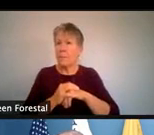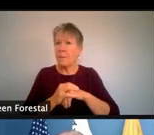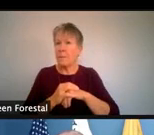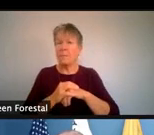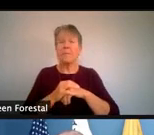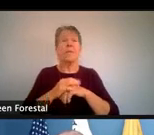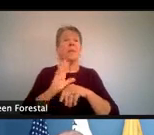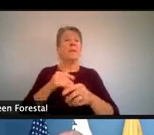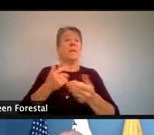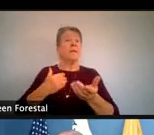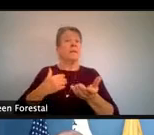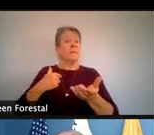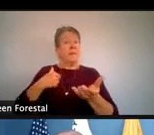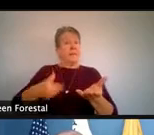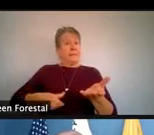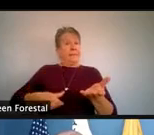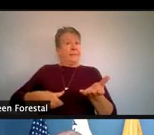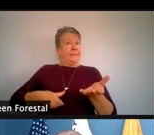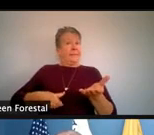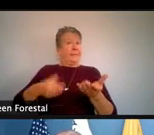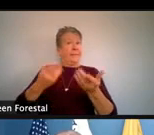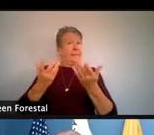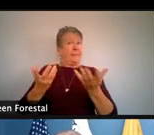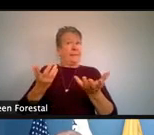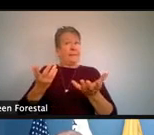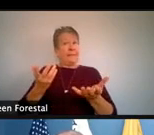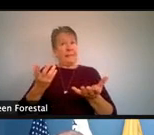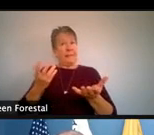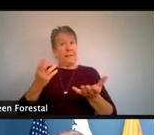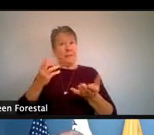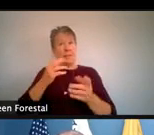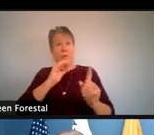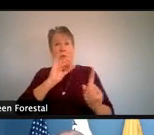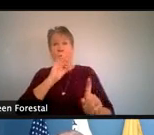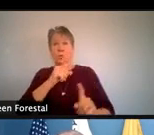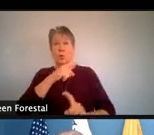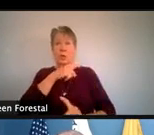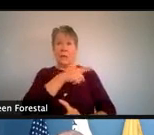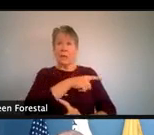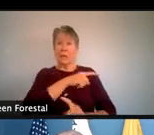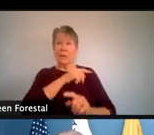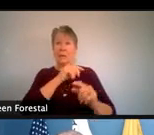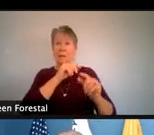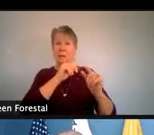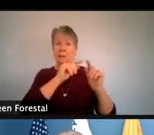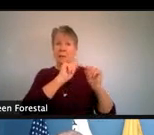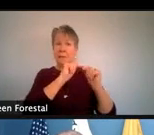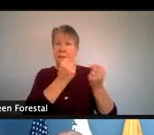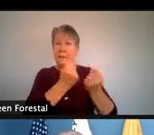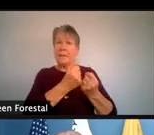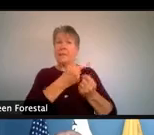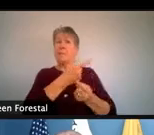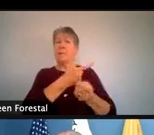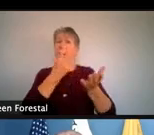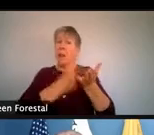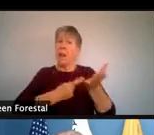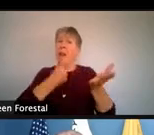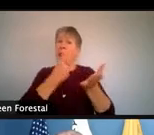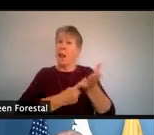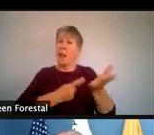Judy and her team and we speak about this constantly. We speak to it at